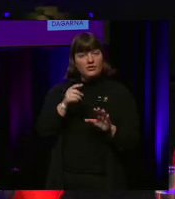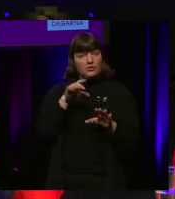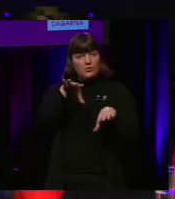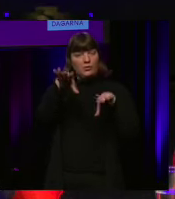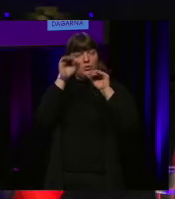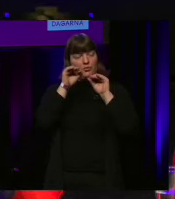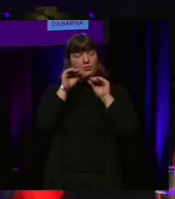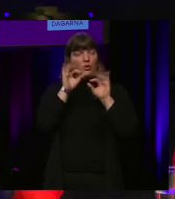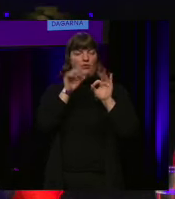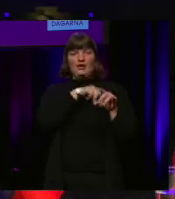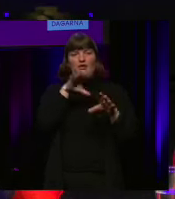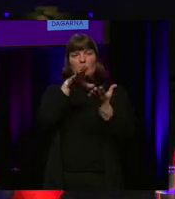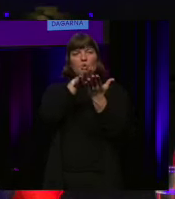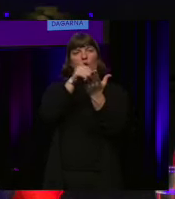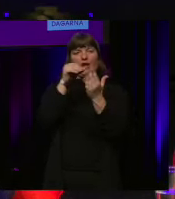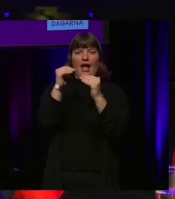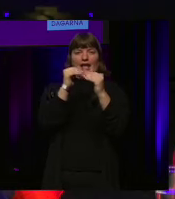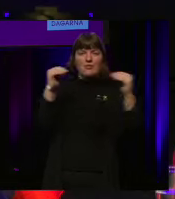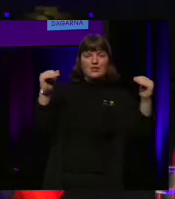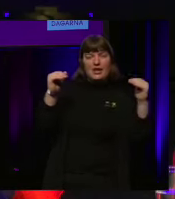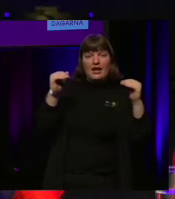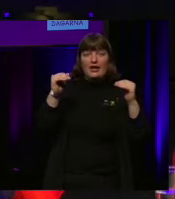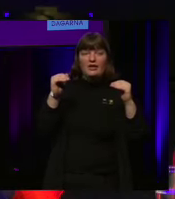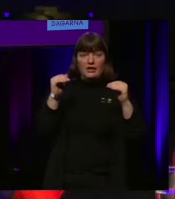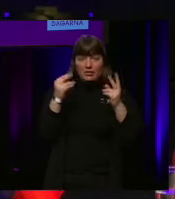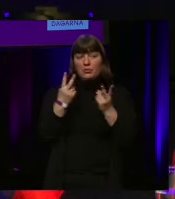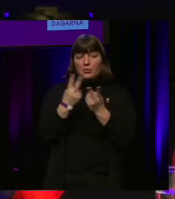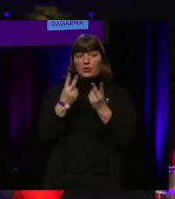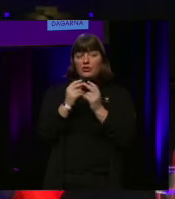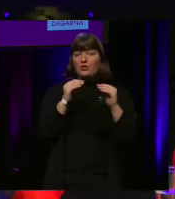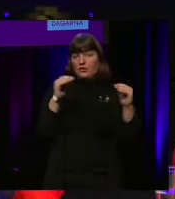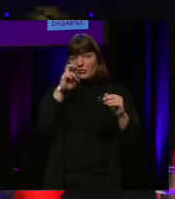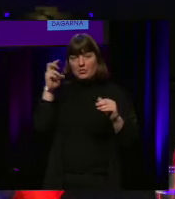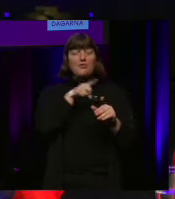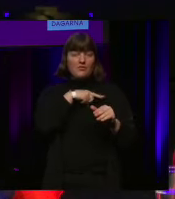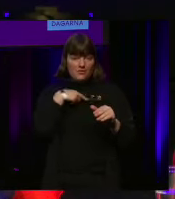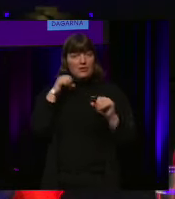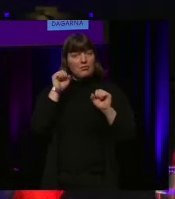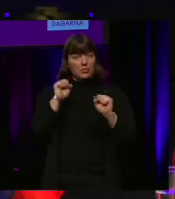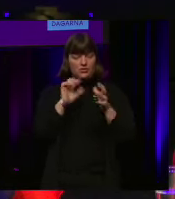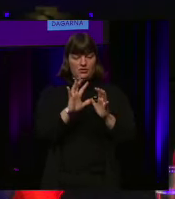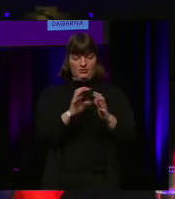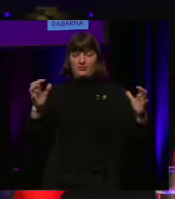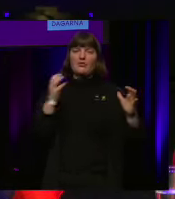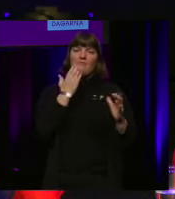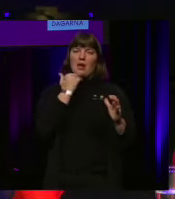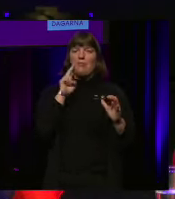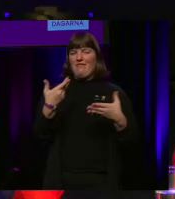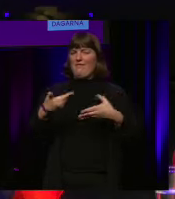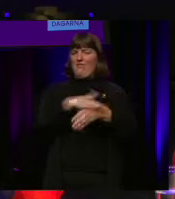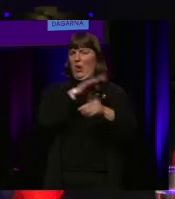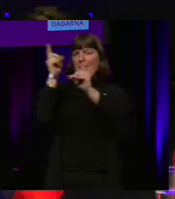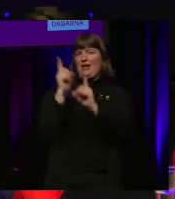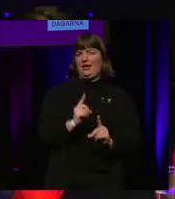of equality and have this egalitarian view, we have to extend the notion of who is fully human